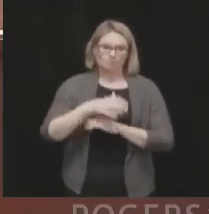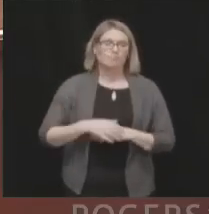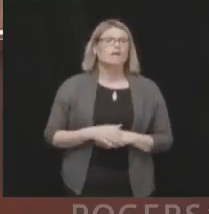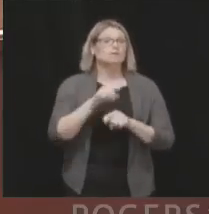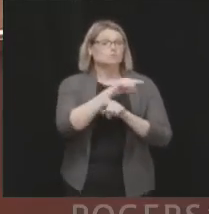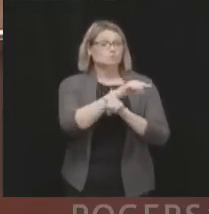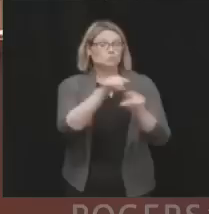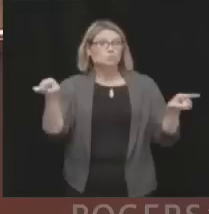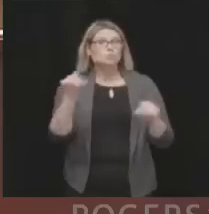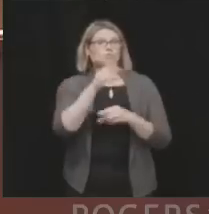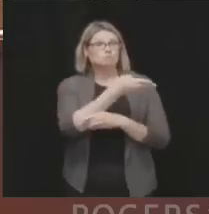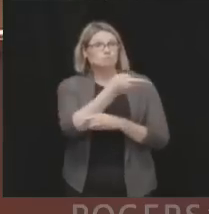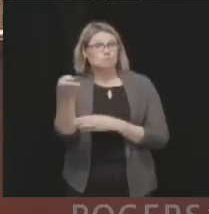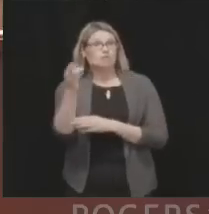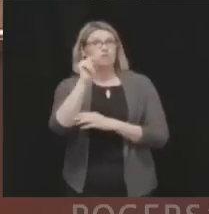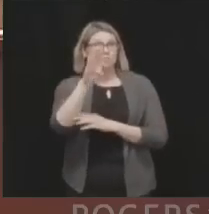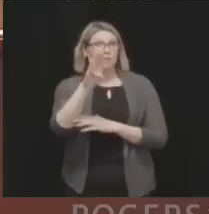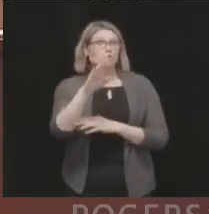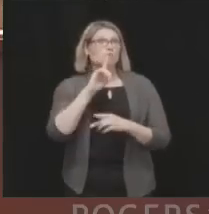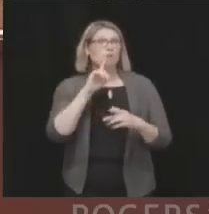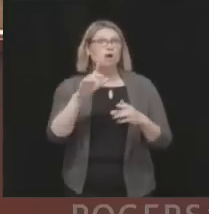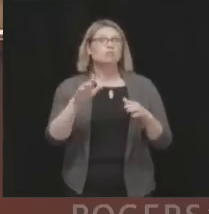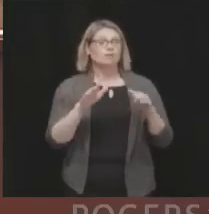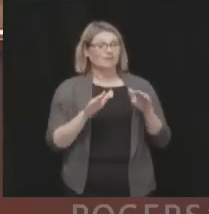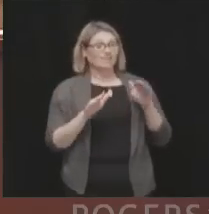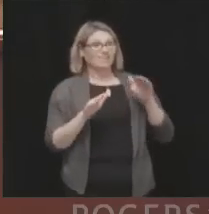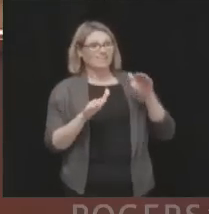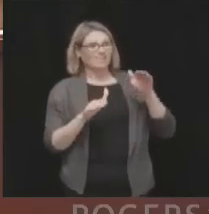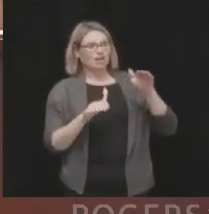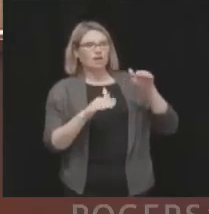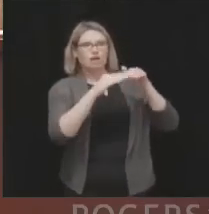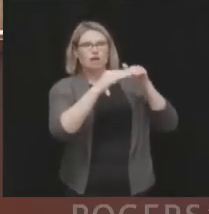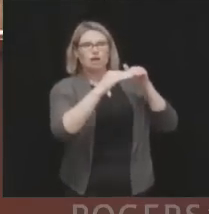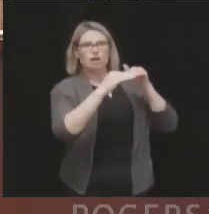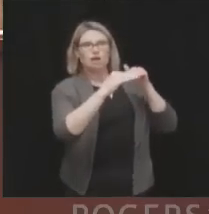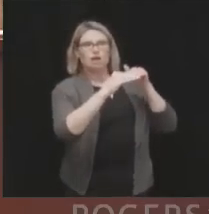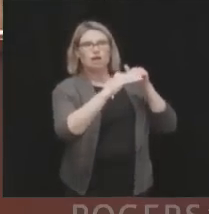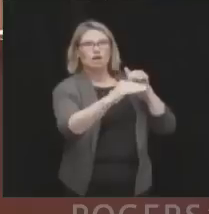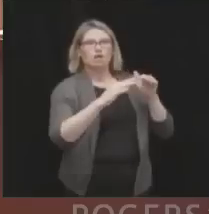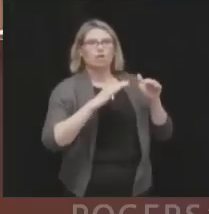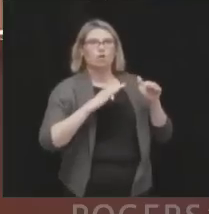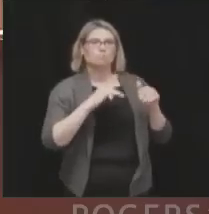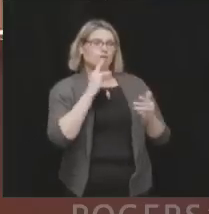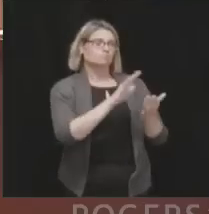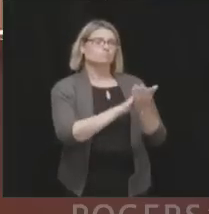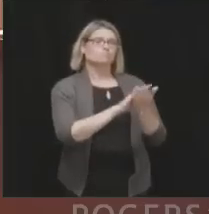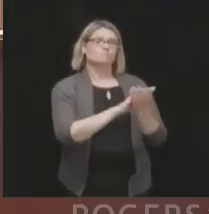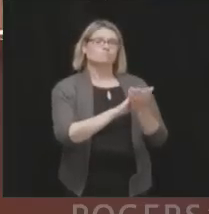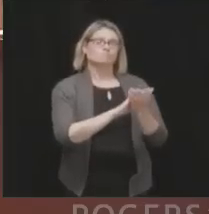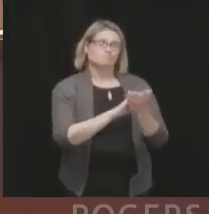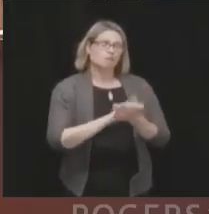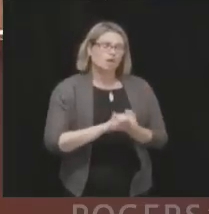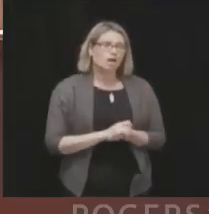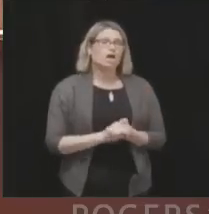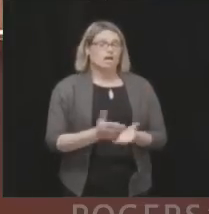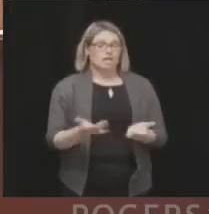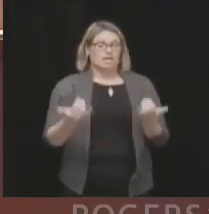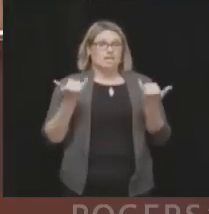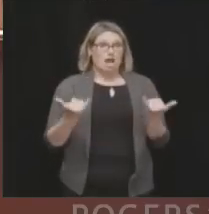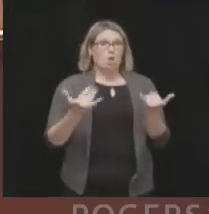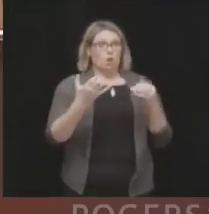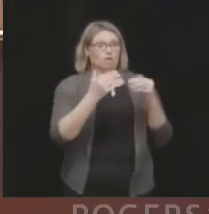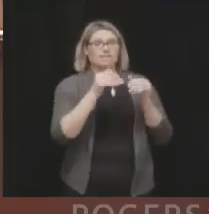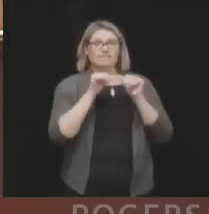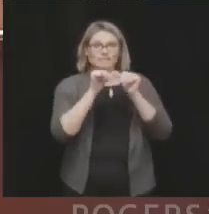and contact tracing as new cases emerge. Our testing strategy will continue to prioritize those in our society who are at greatest